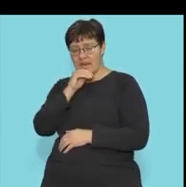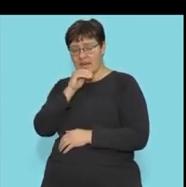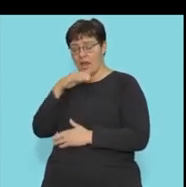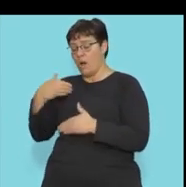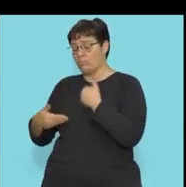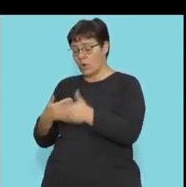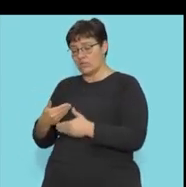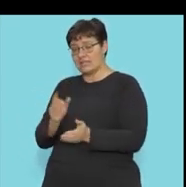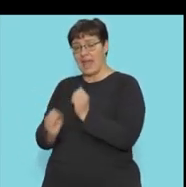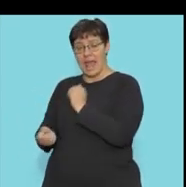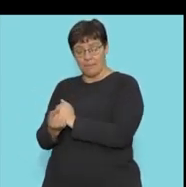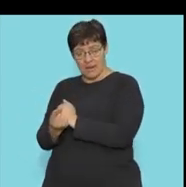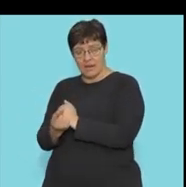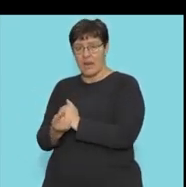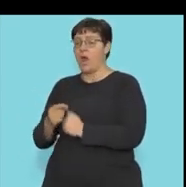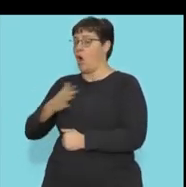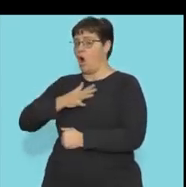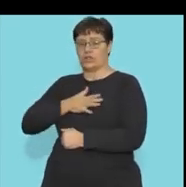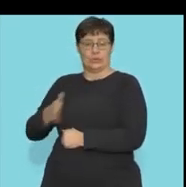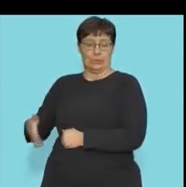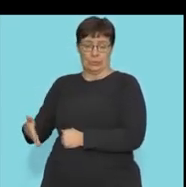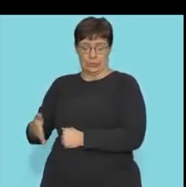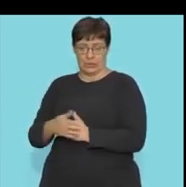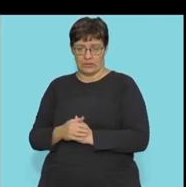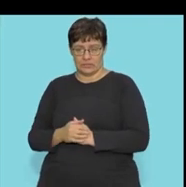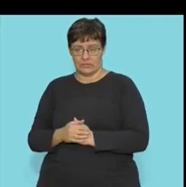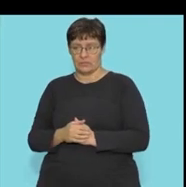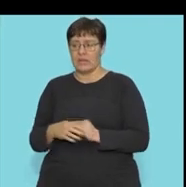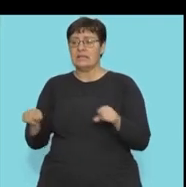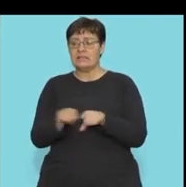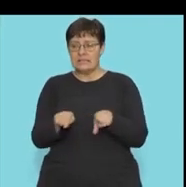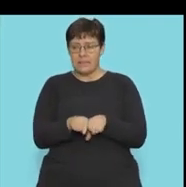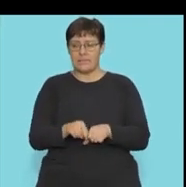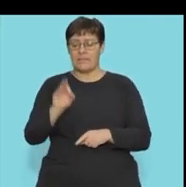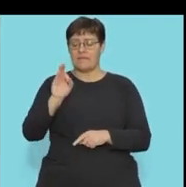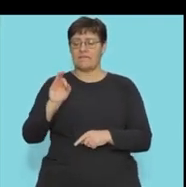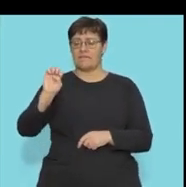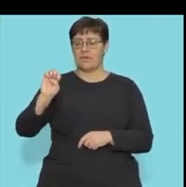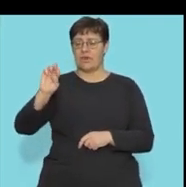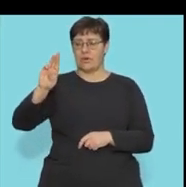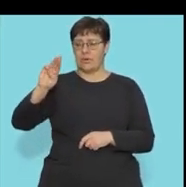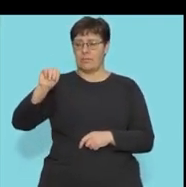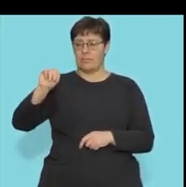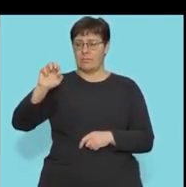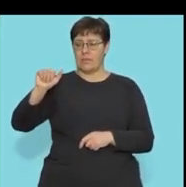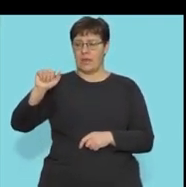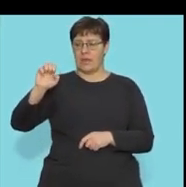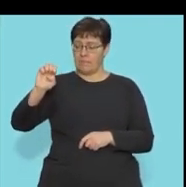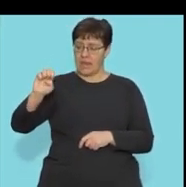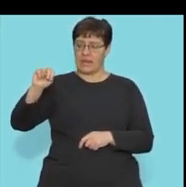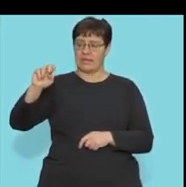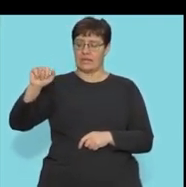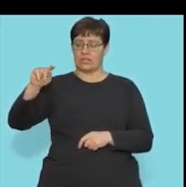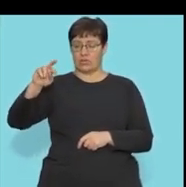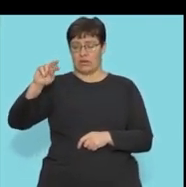the process occurring in the absence of oxygen. It's also called fermentation. In plants,